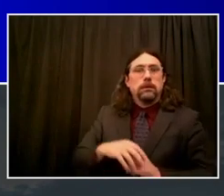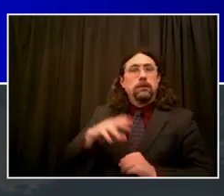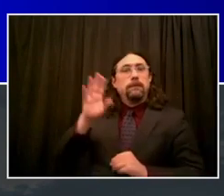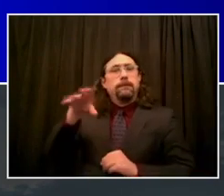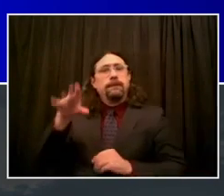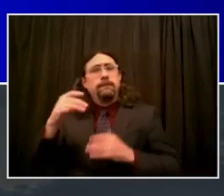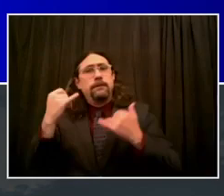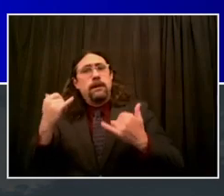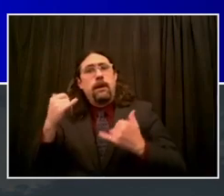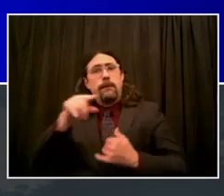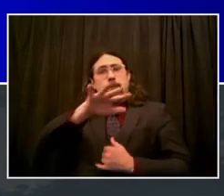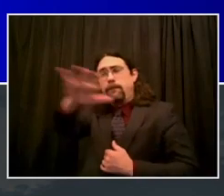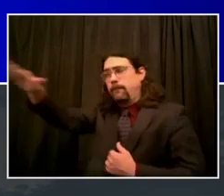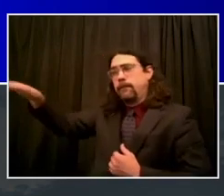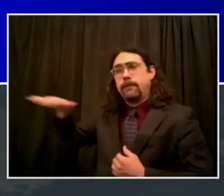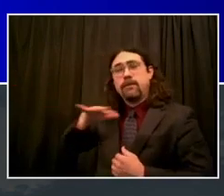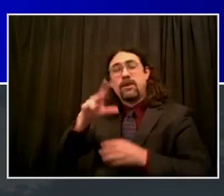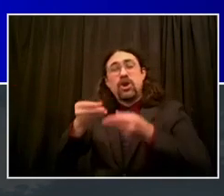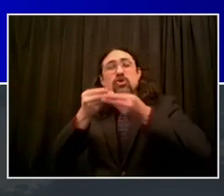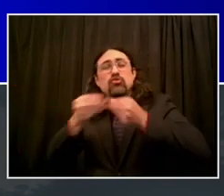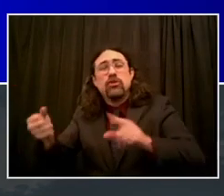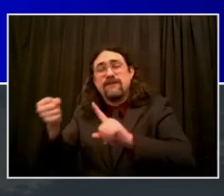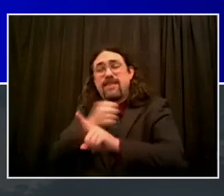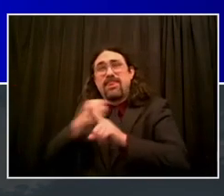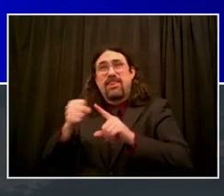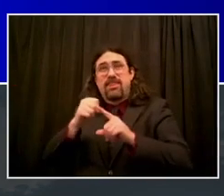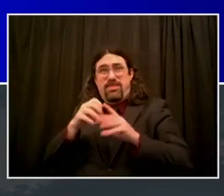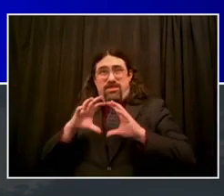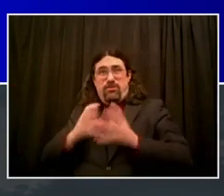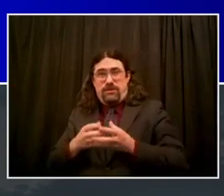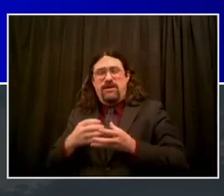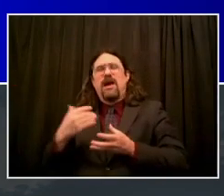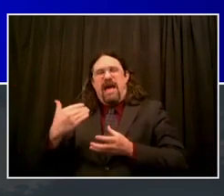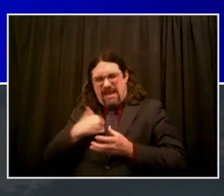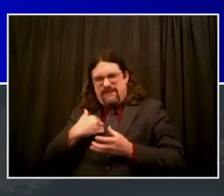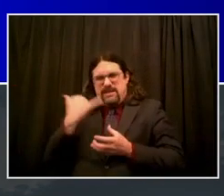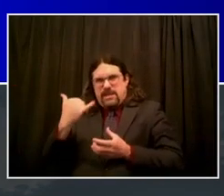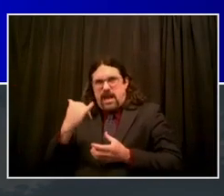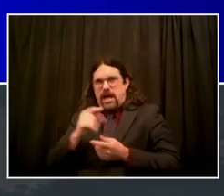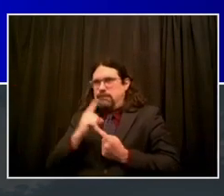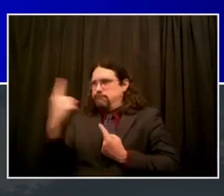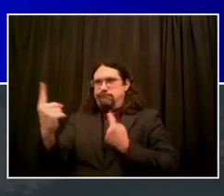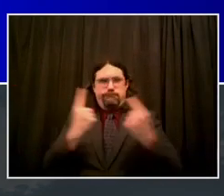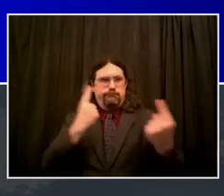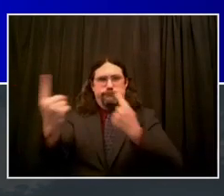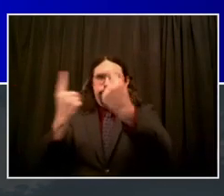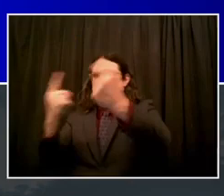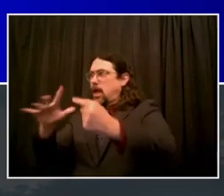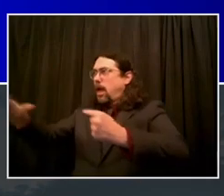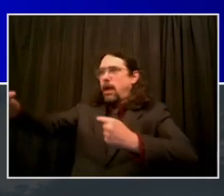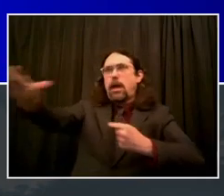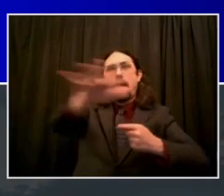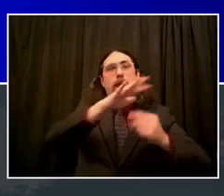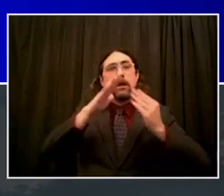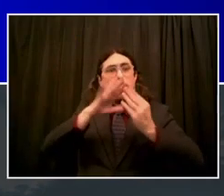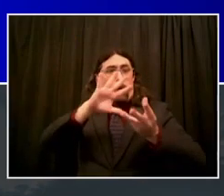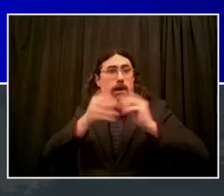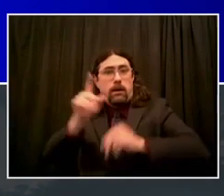about issues like social distancing, face coverings, giving out the face coverings for free. We're now going to more than triple that. We're